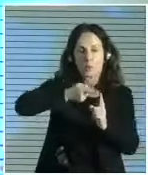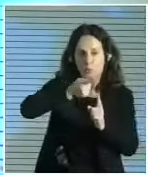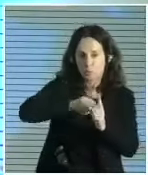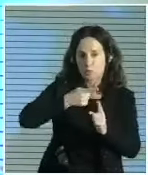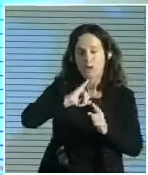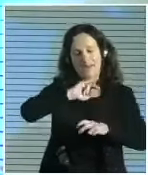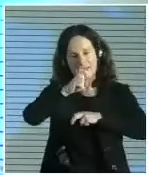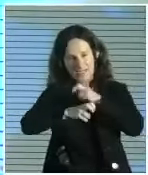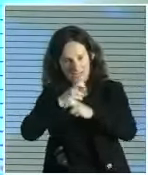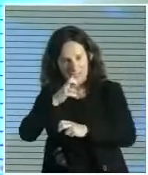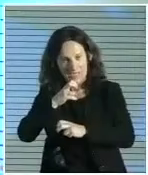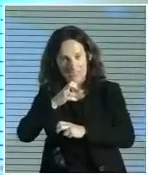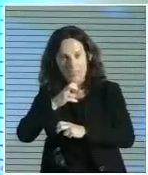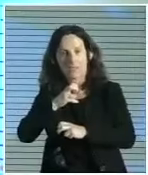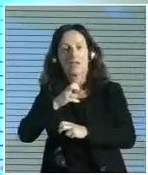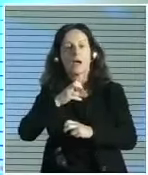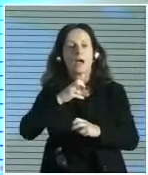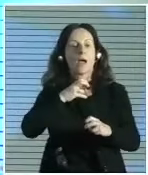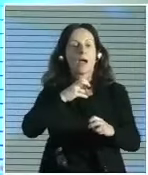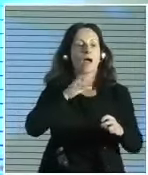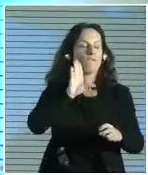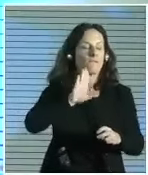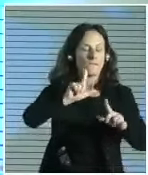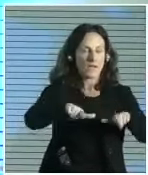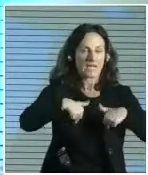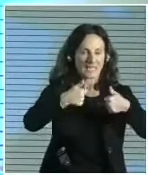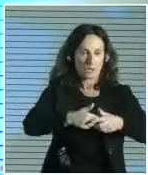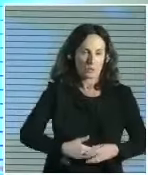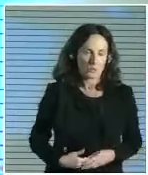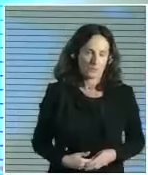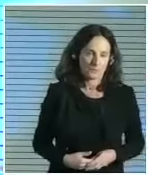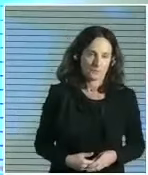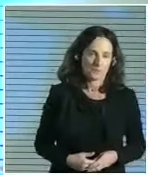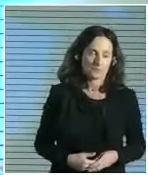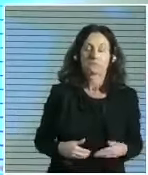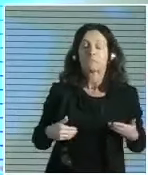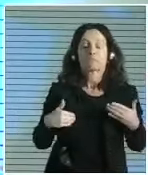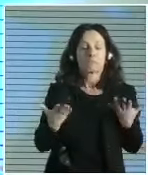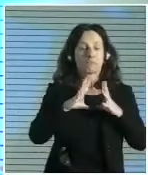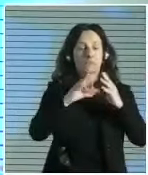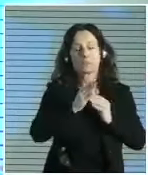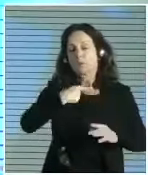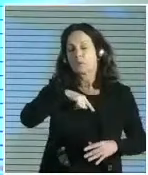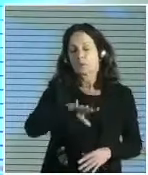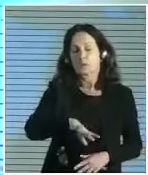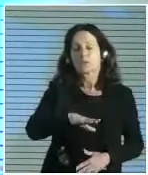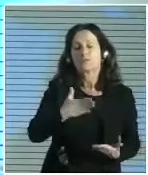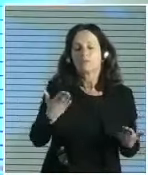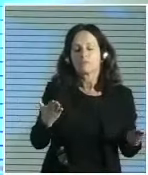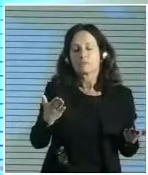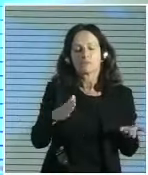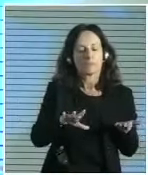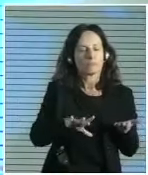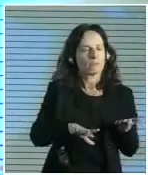this topic, we decided to eliminate totally all the